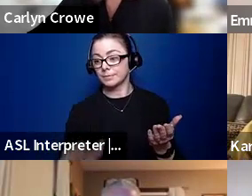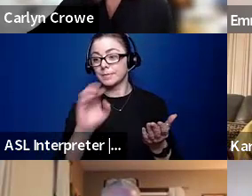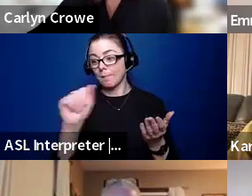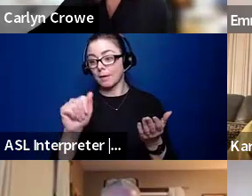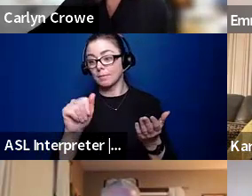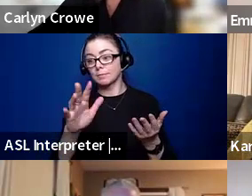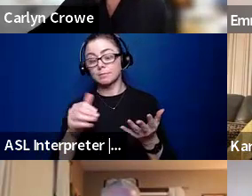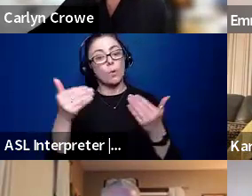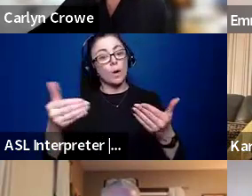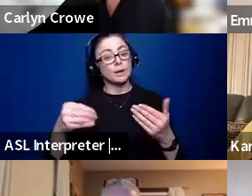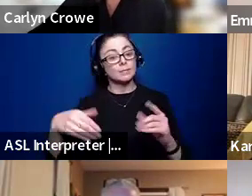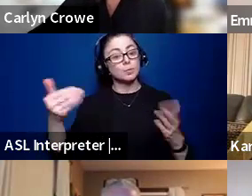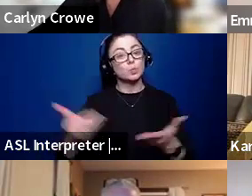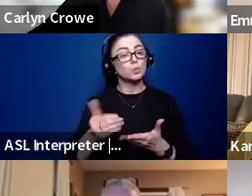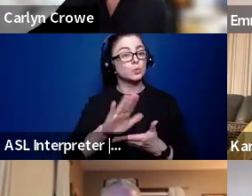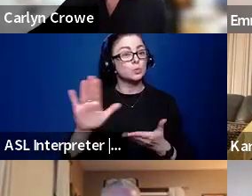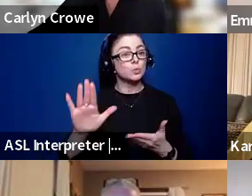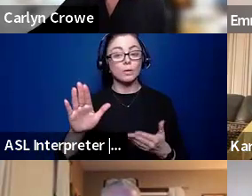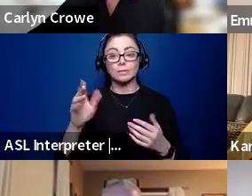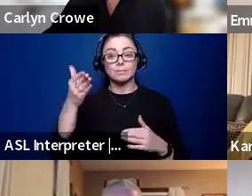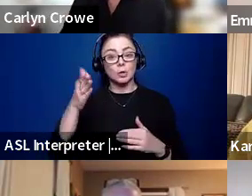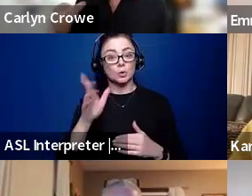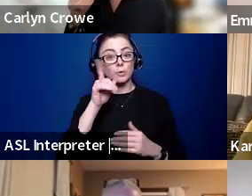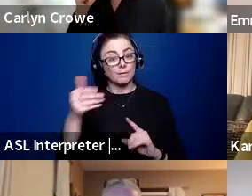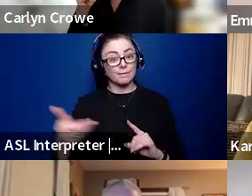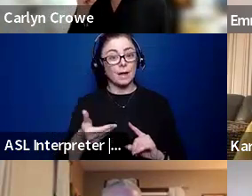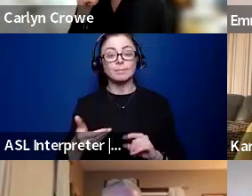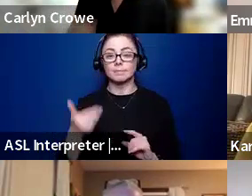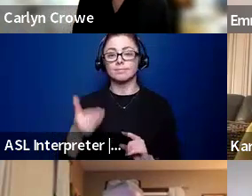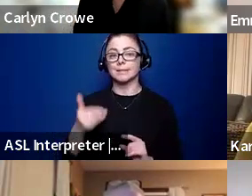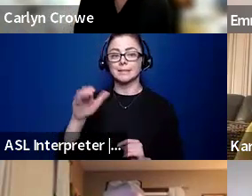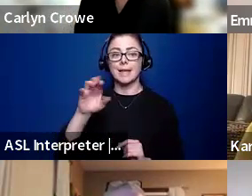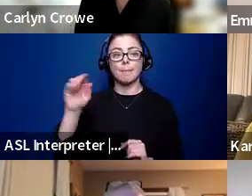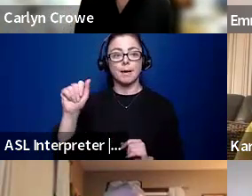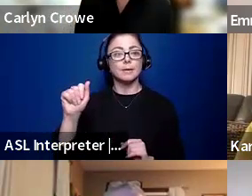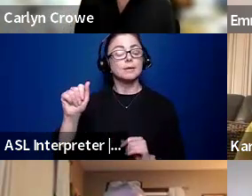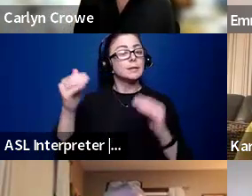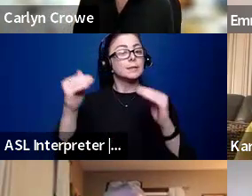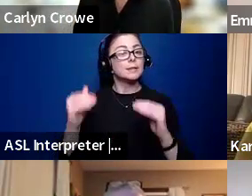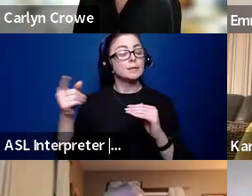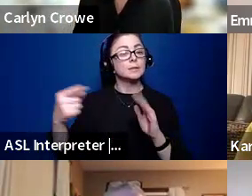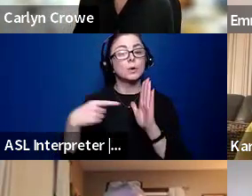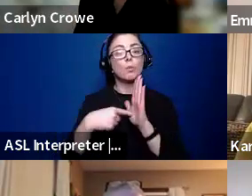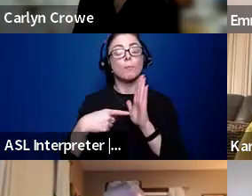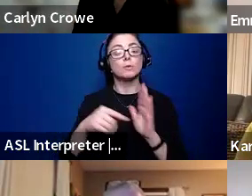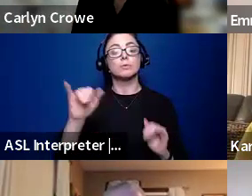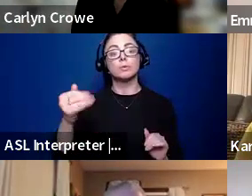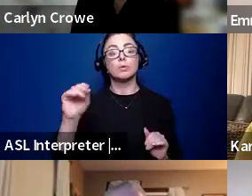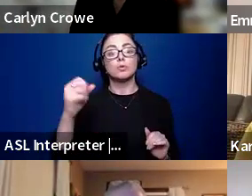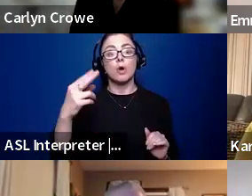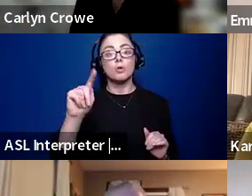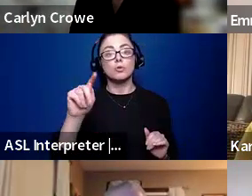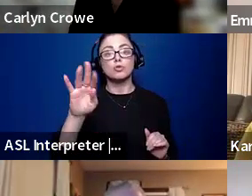introduce our invited speakers? Yes, this is Emma. Next up will be Representative Josh Turek from Council